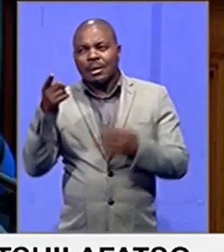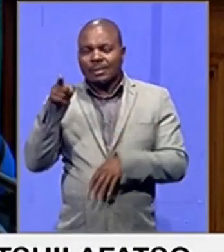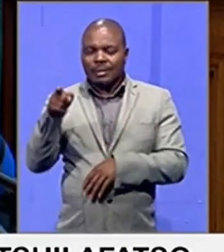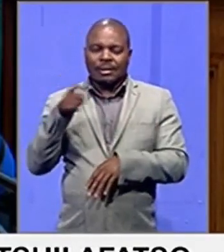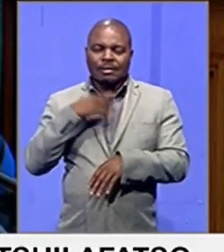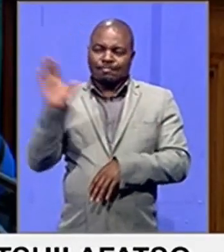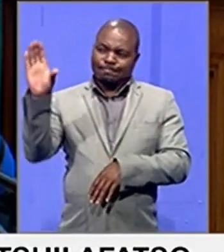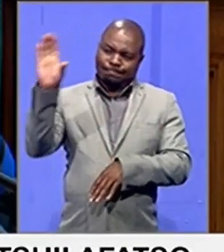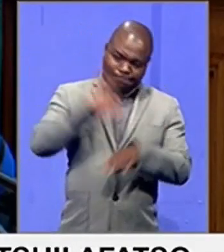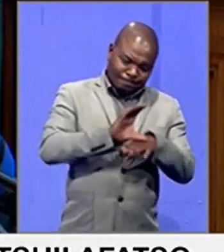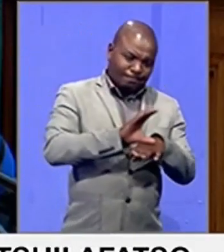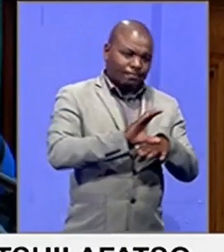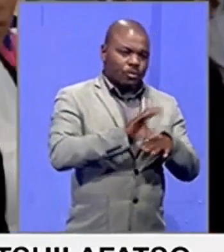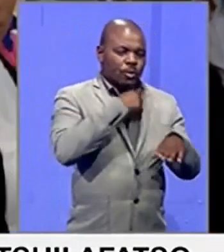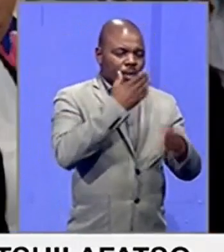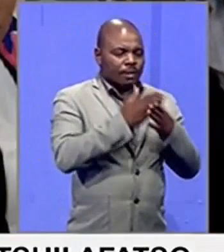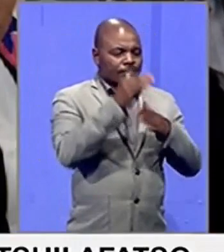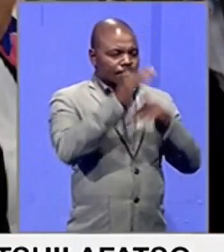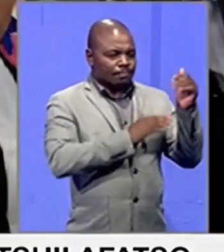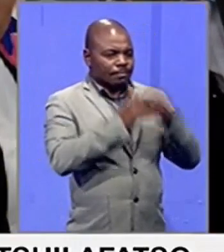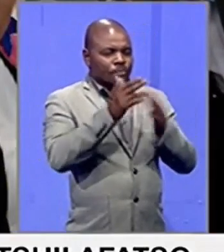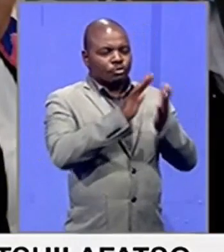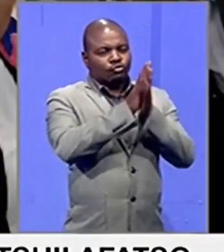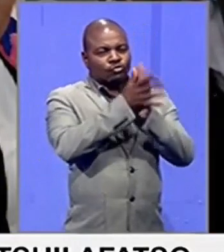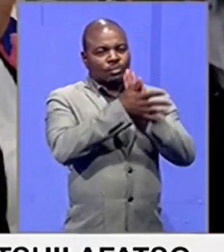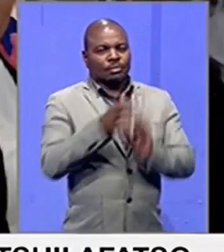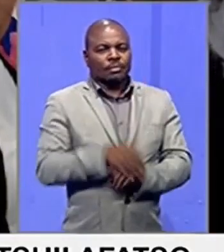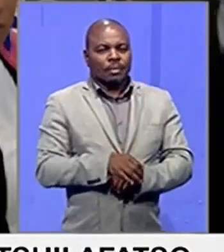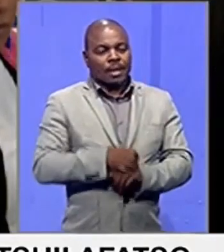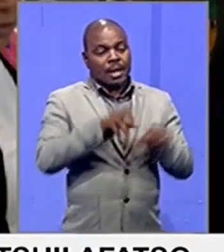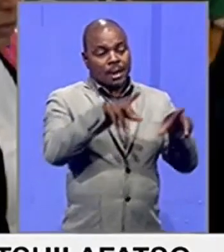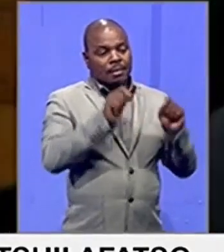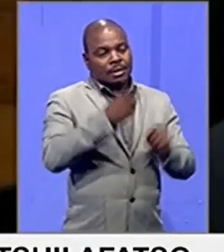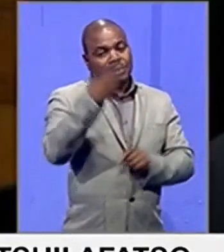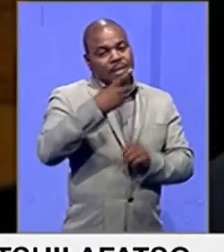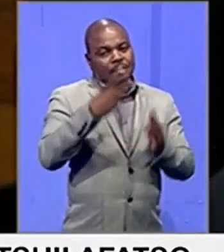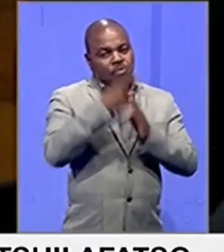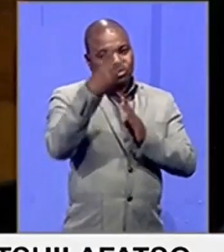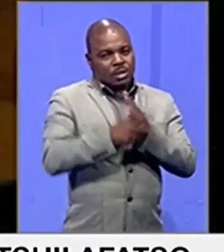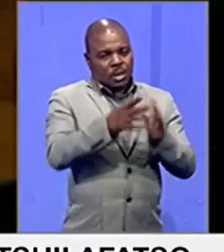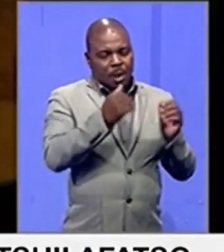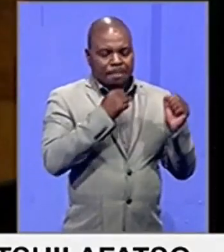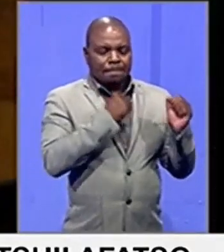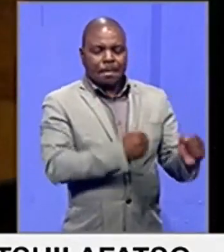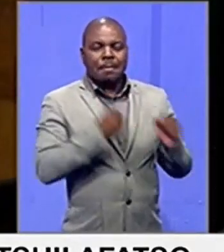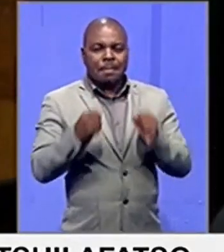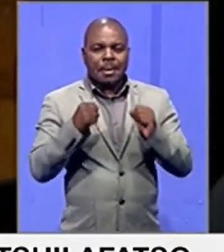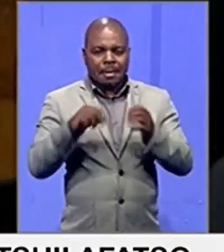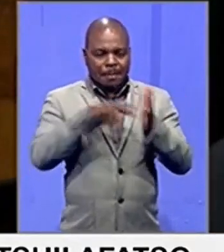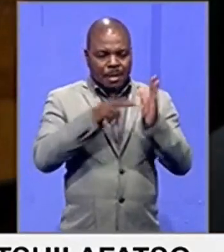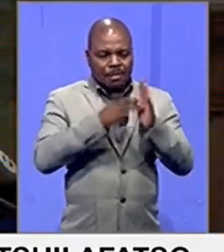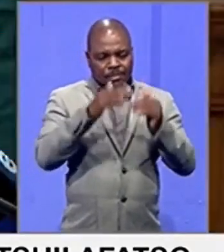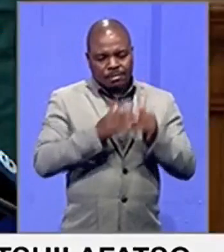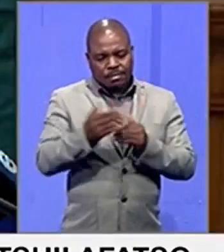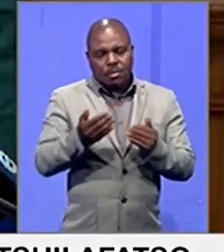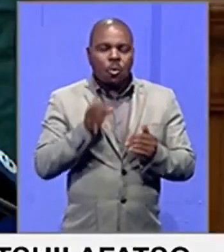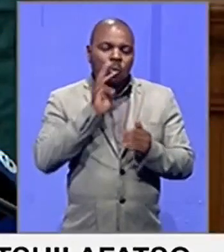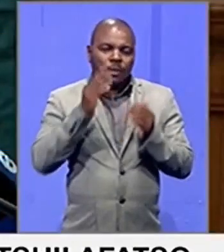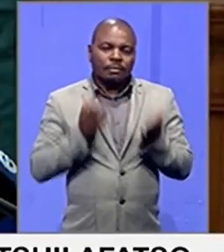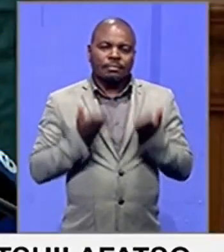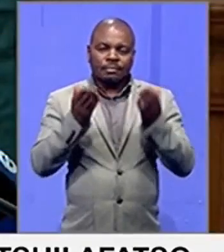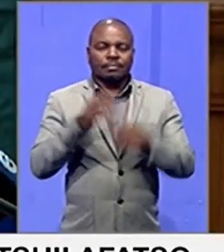in investment in urban infrastructure. Project ya bobedi ya Cape Town ke ya otla ka leano la moshwelella phareleng ya yona ya phepelo ya metsi. The projects